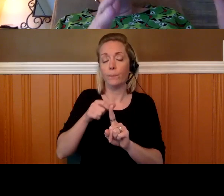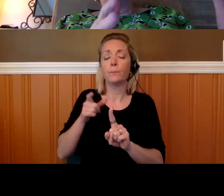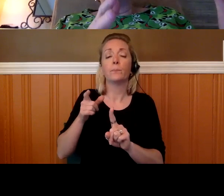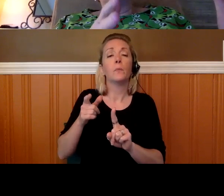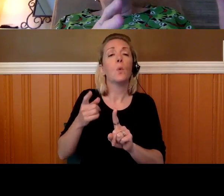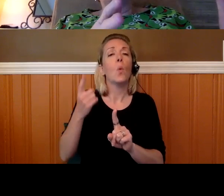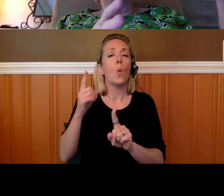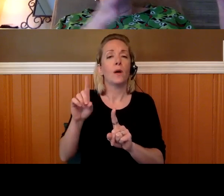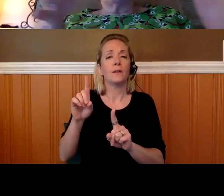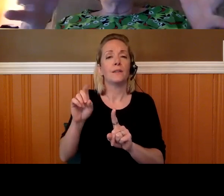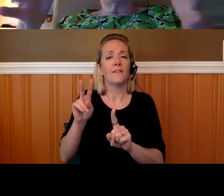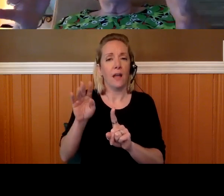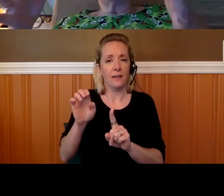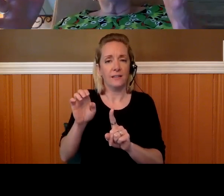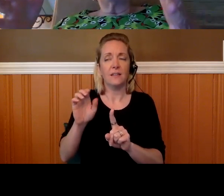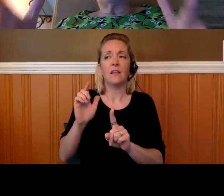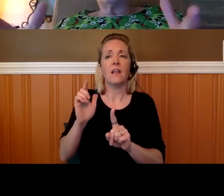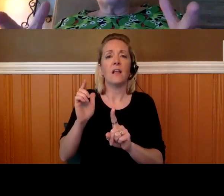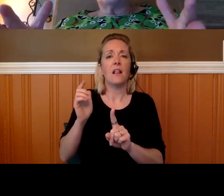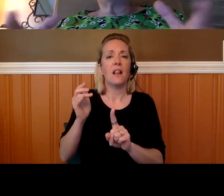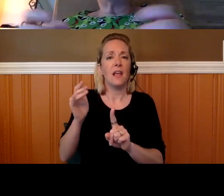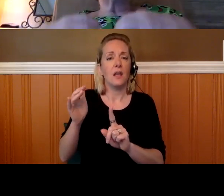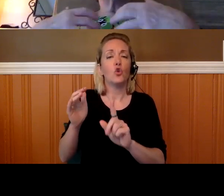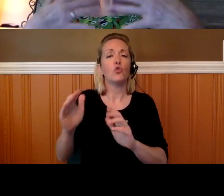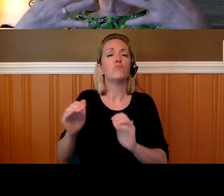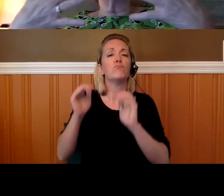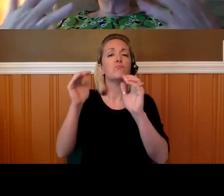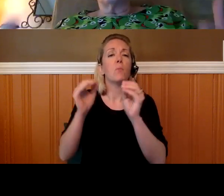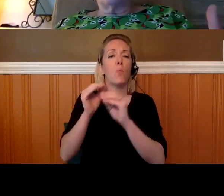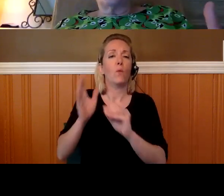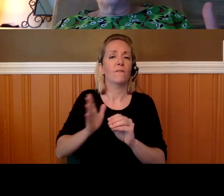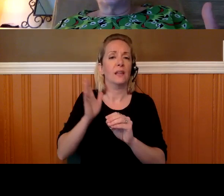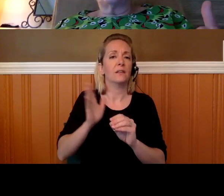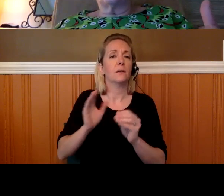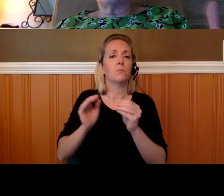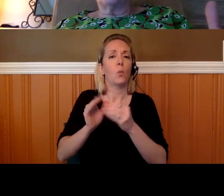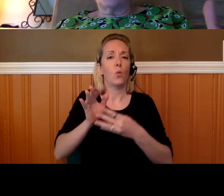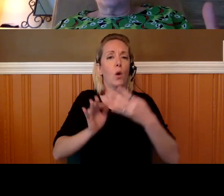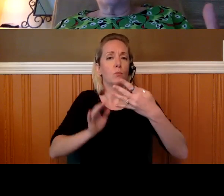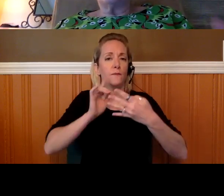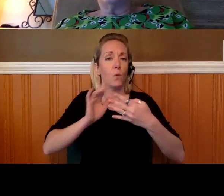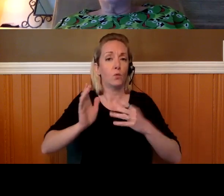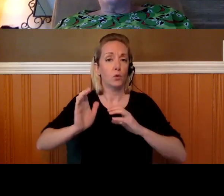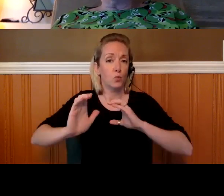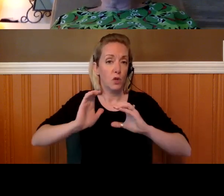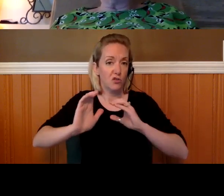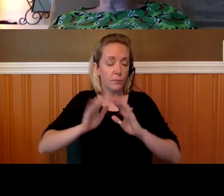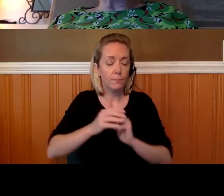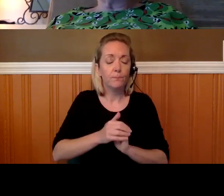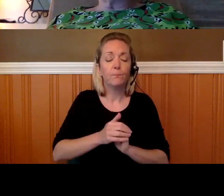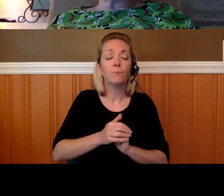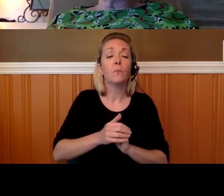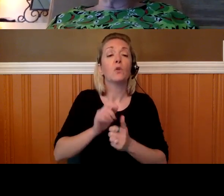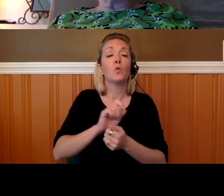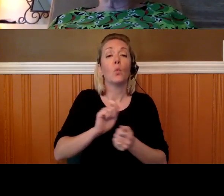be upgraded to a different device that was going to give her more opportunities for communicating. And so